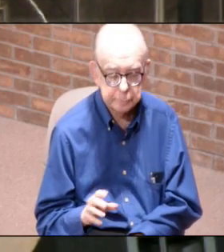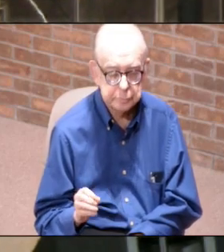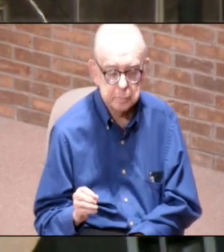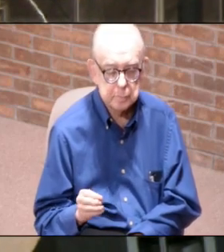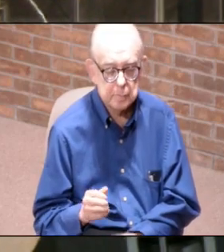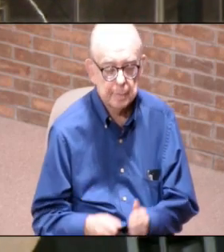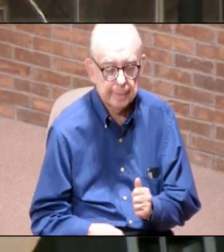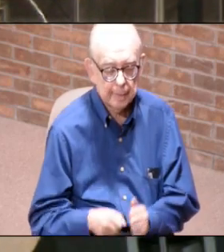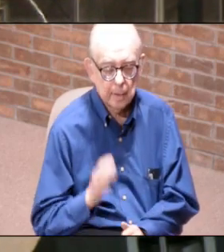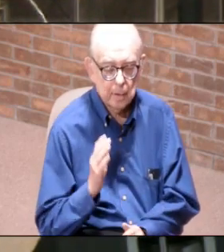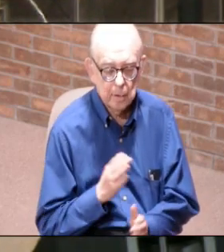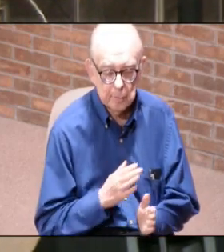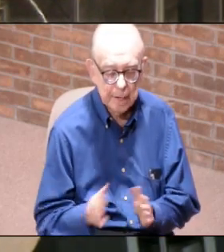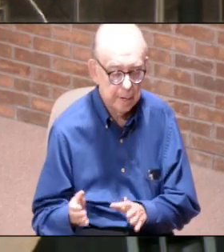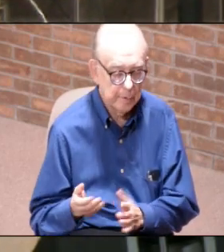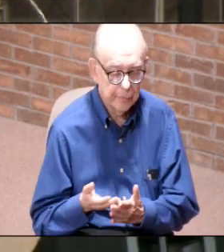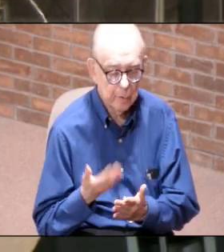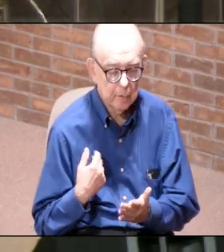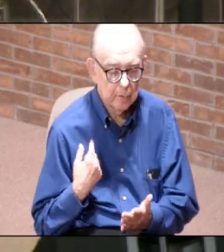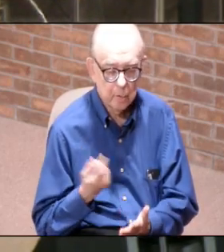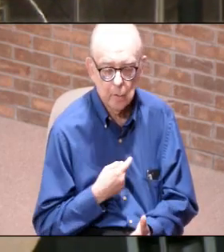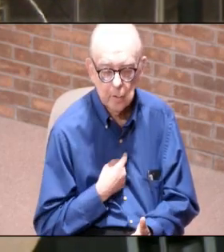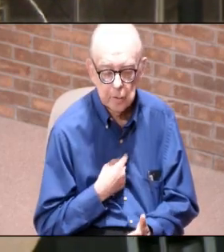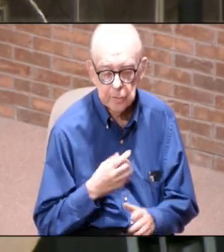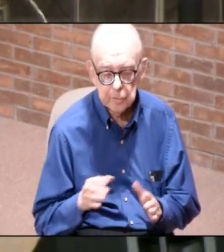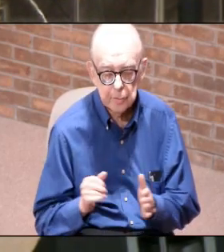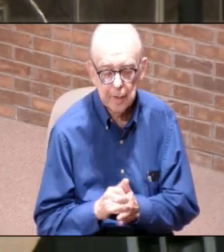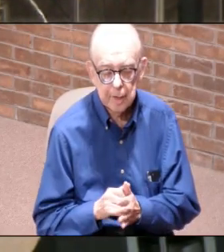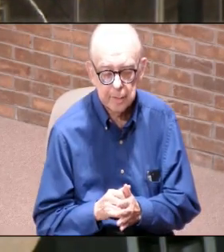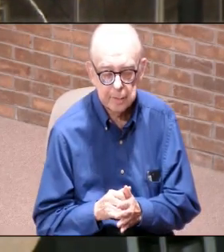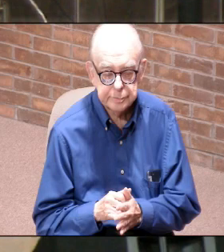And which God prepared ahead of time for us to do.